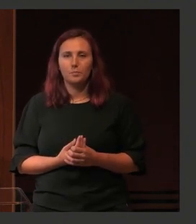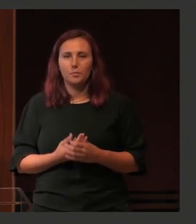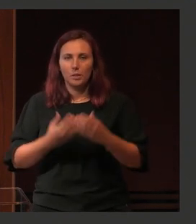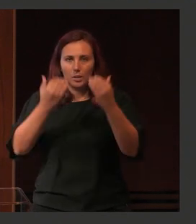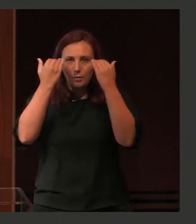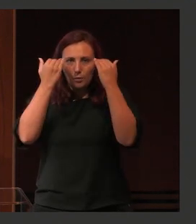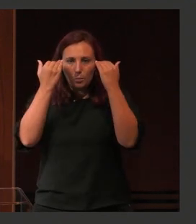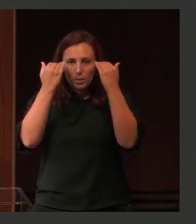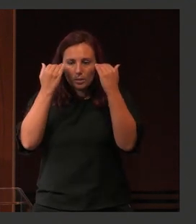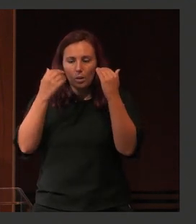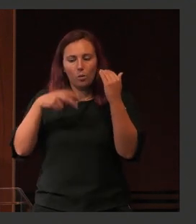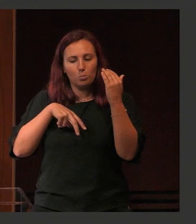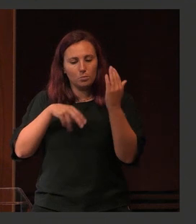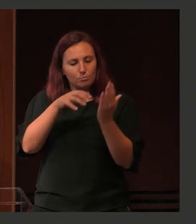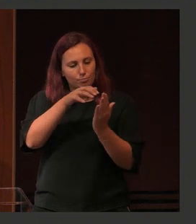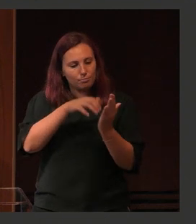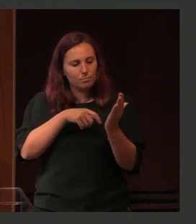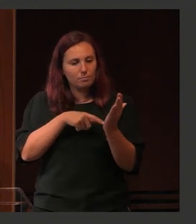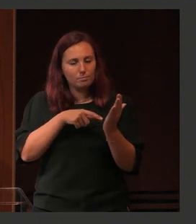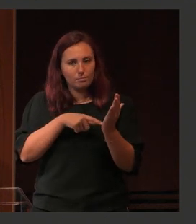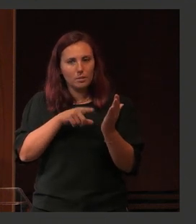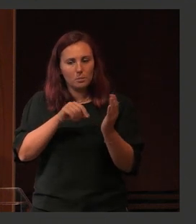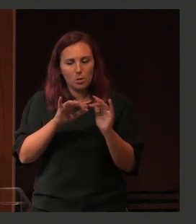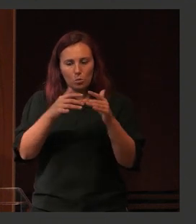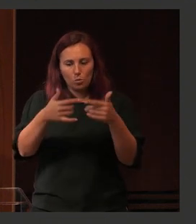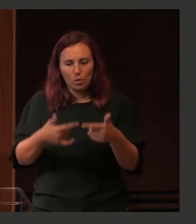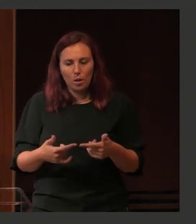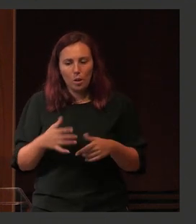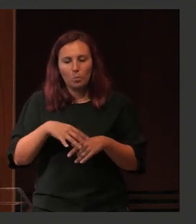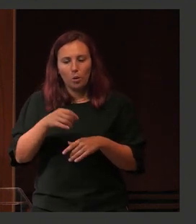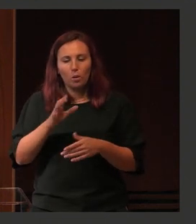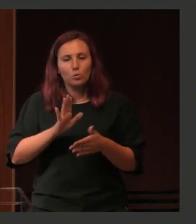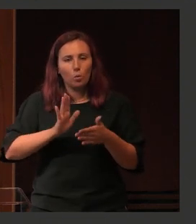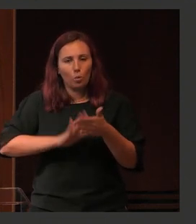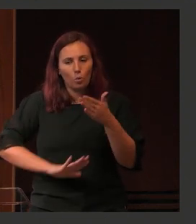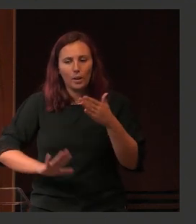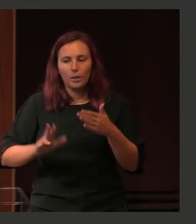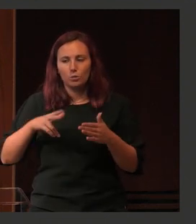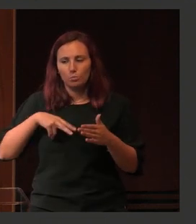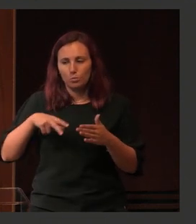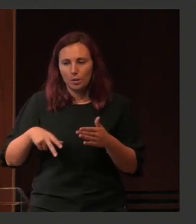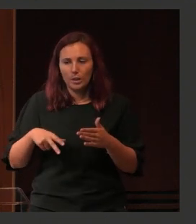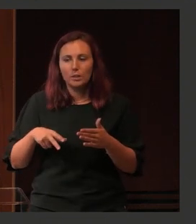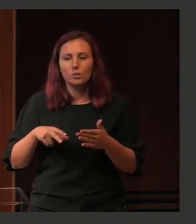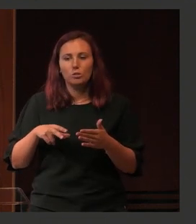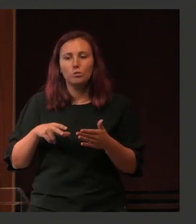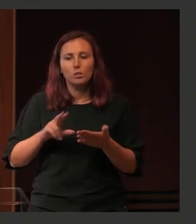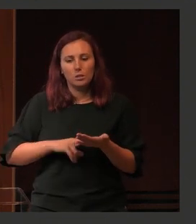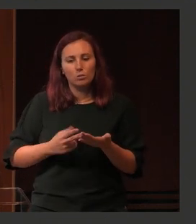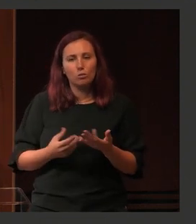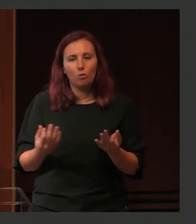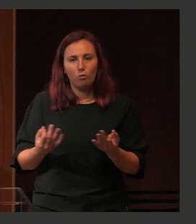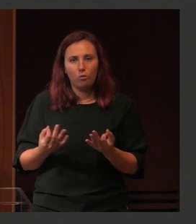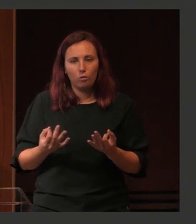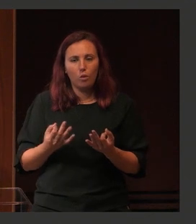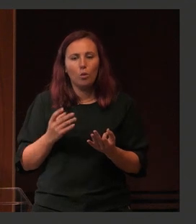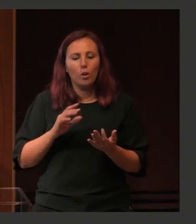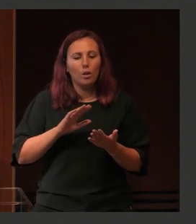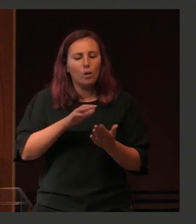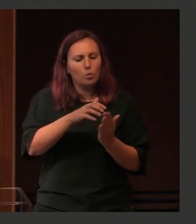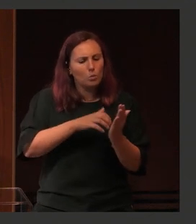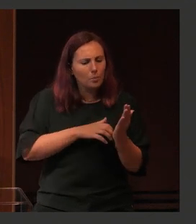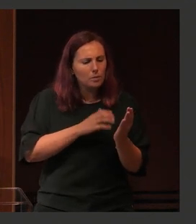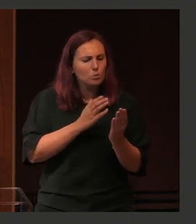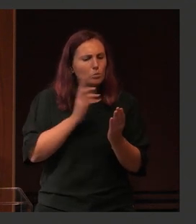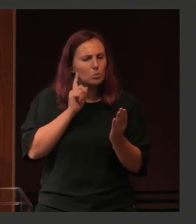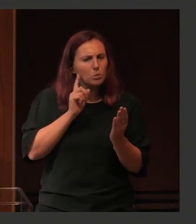find. Thanks to our colleagues from Portugal who are translating important documents into